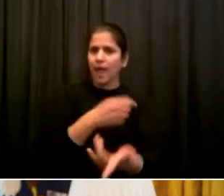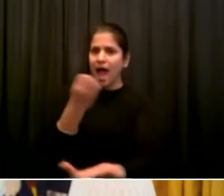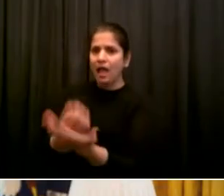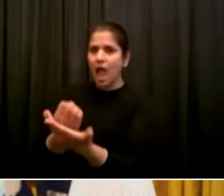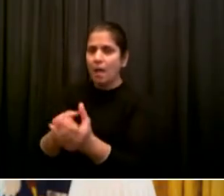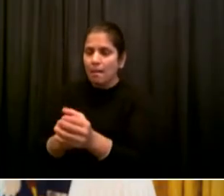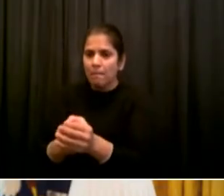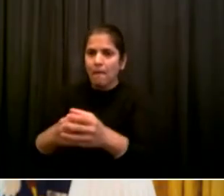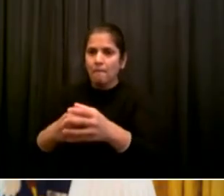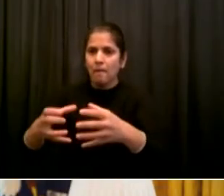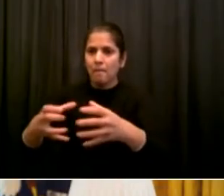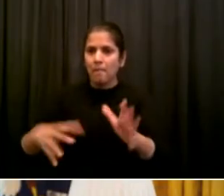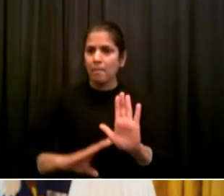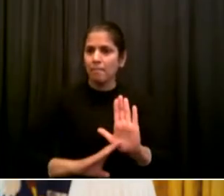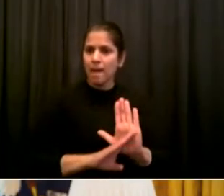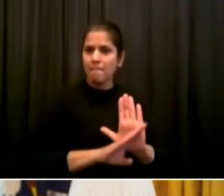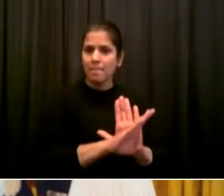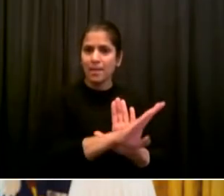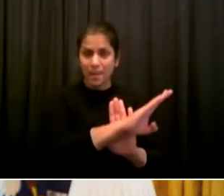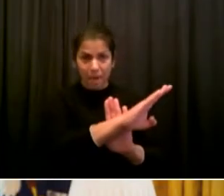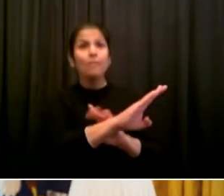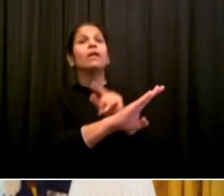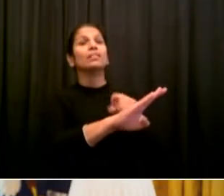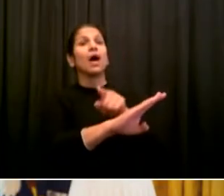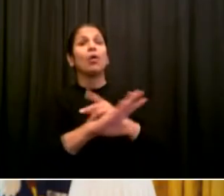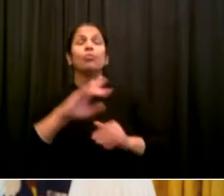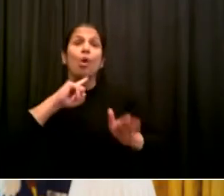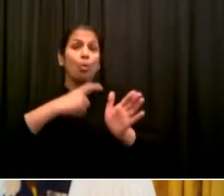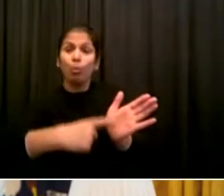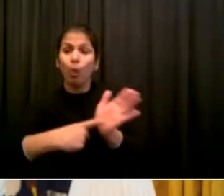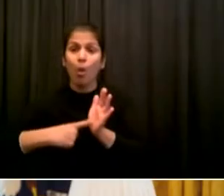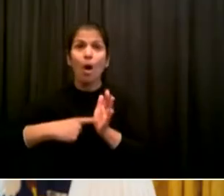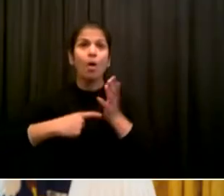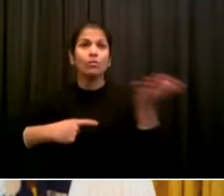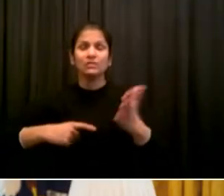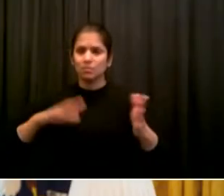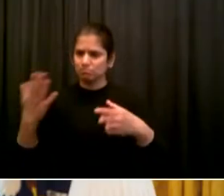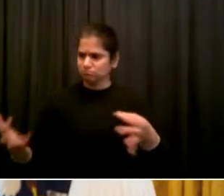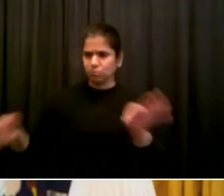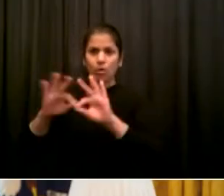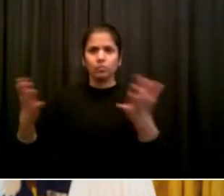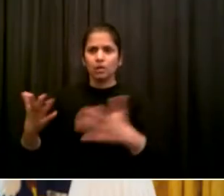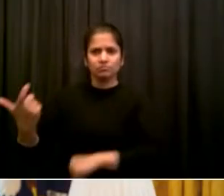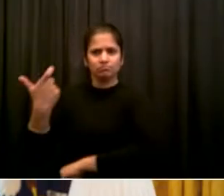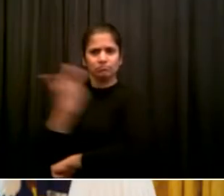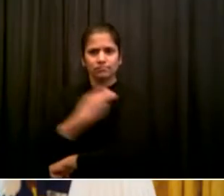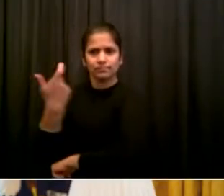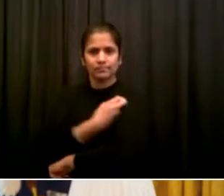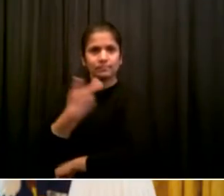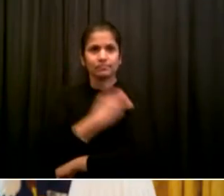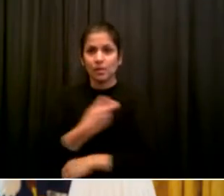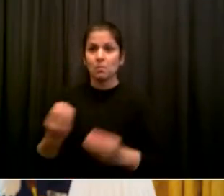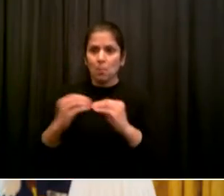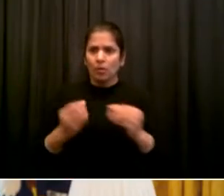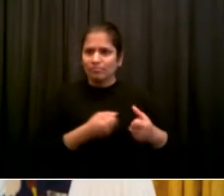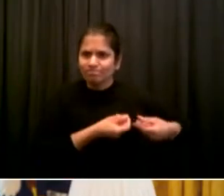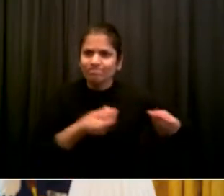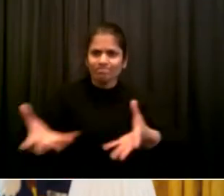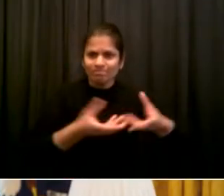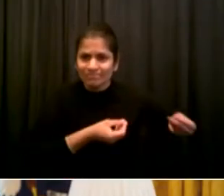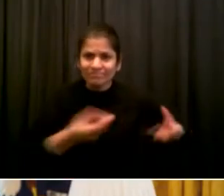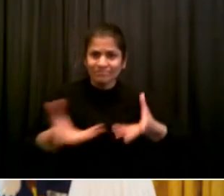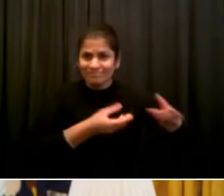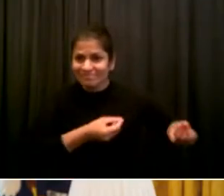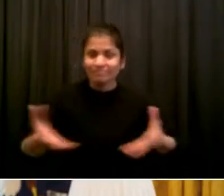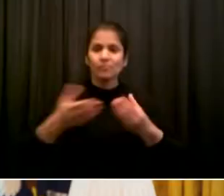the supply. We need the vaccine. Supply, supply, supply. I'll keep saying it. But the president put forward an extraordinary goal, and one I agree